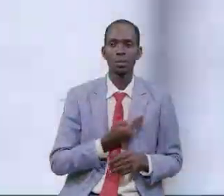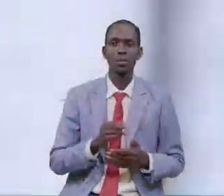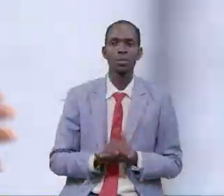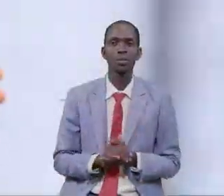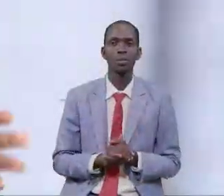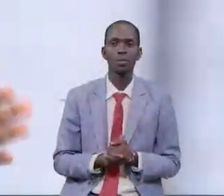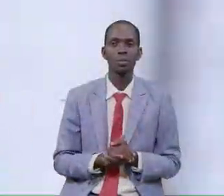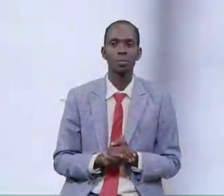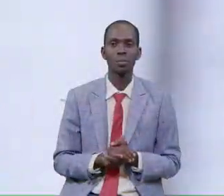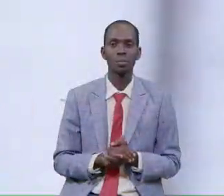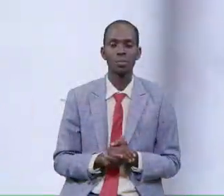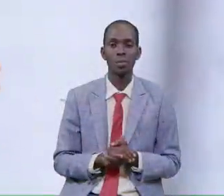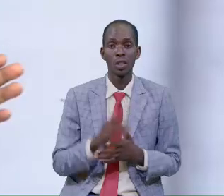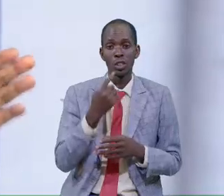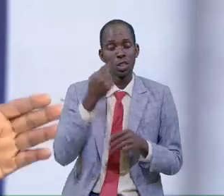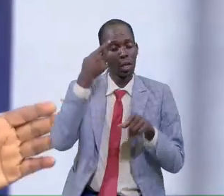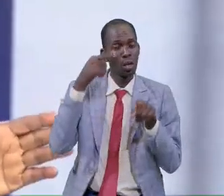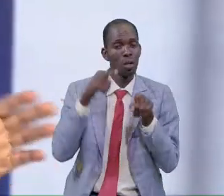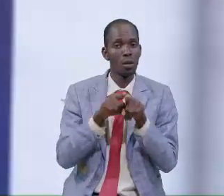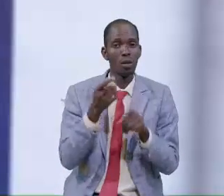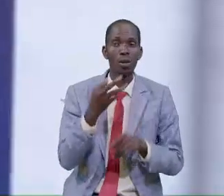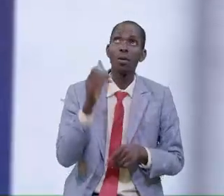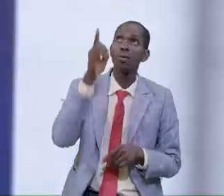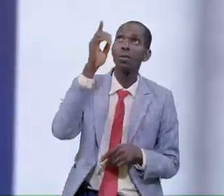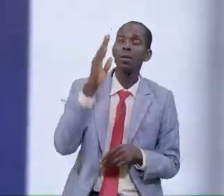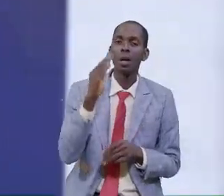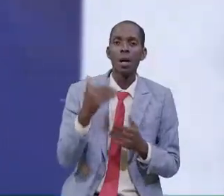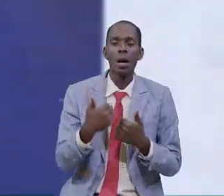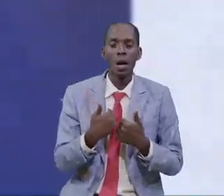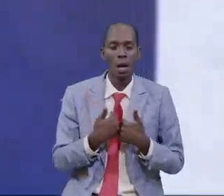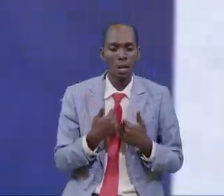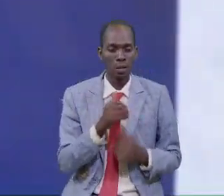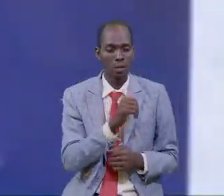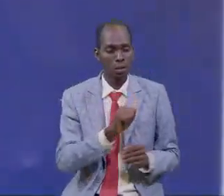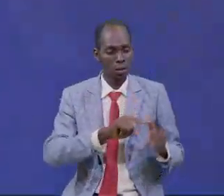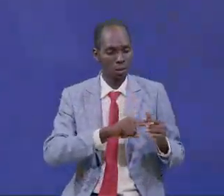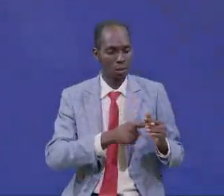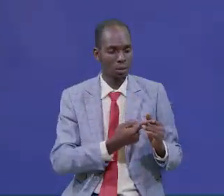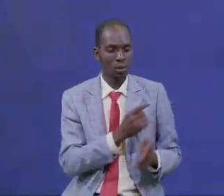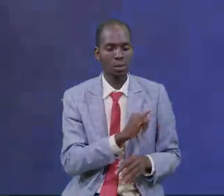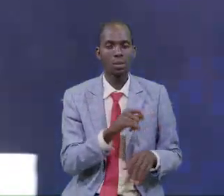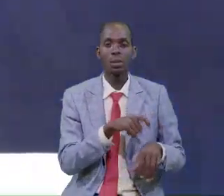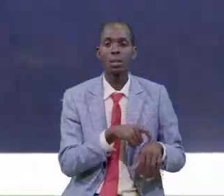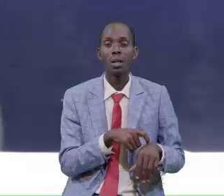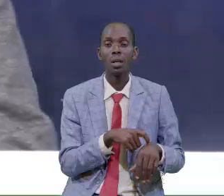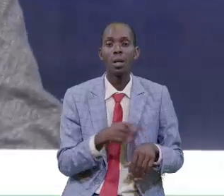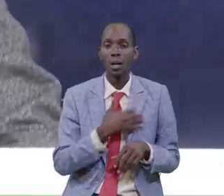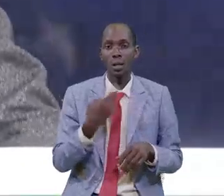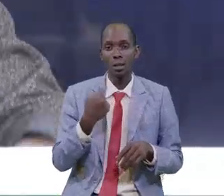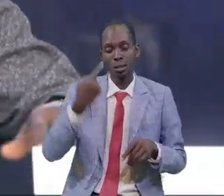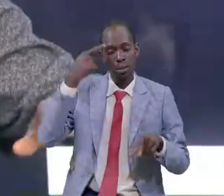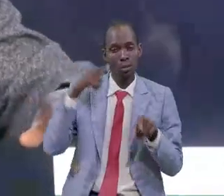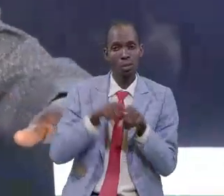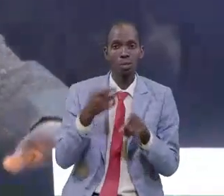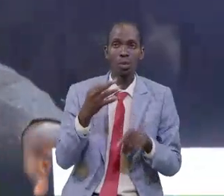The covenant of God has a beginning, and the covenant of God continues